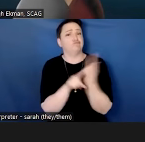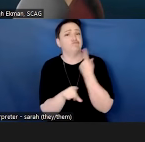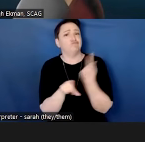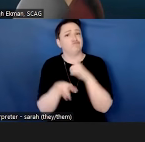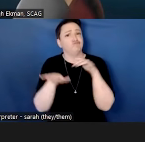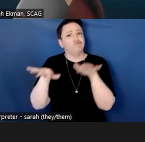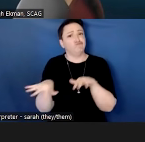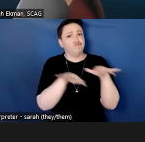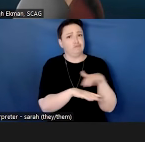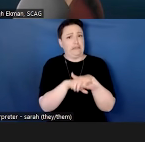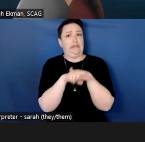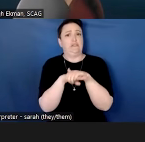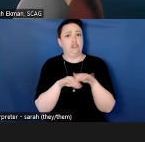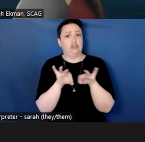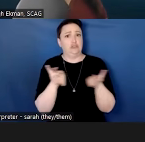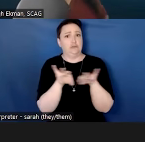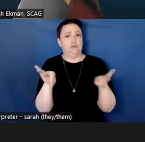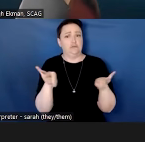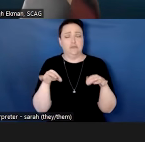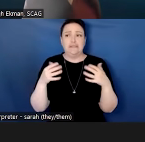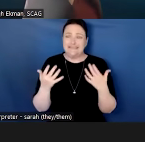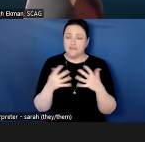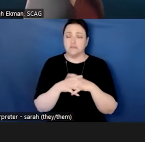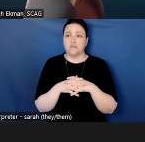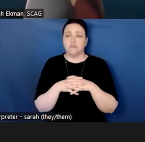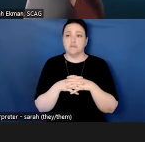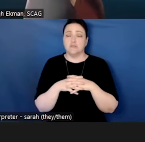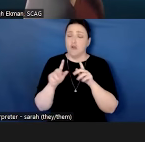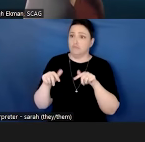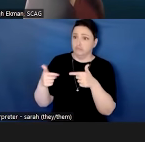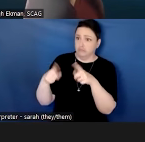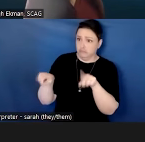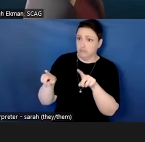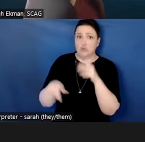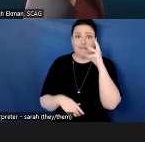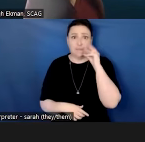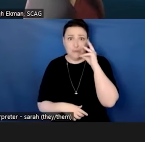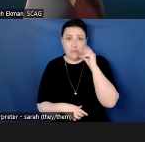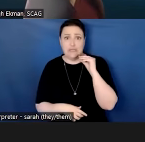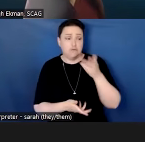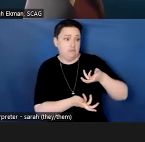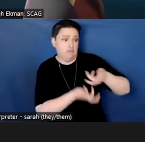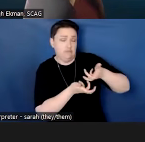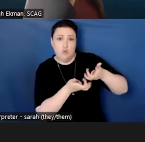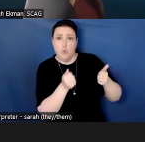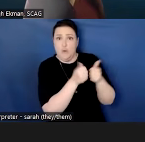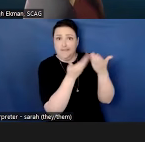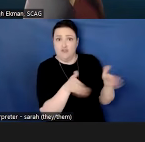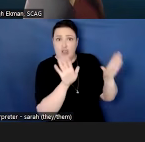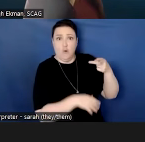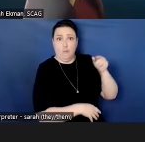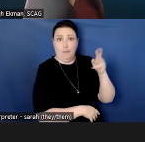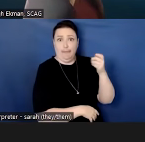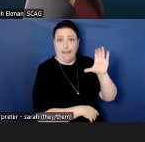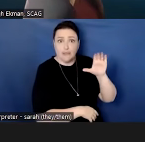you ran across, in dealing with the general public, one of the primary concerns I